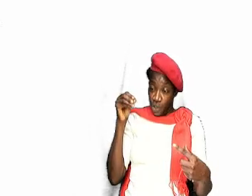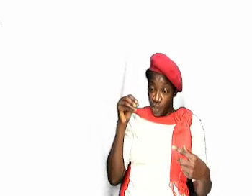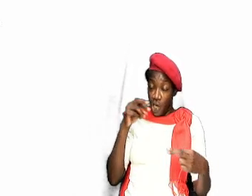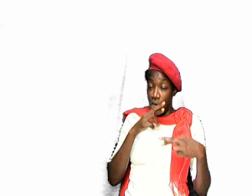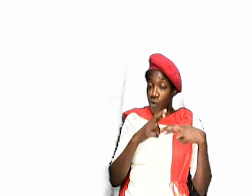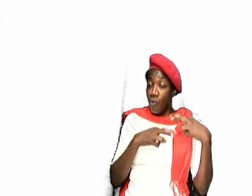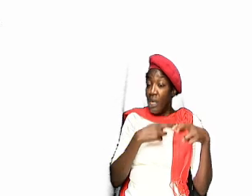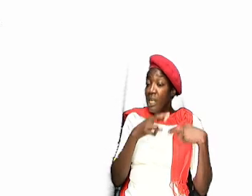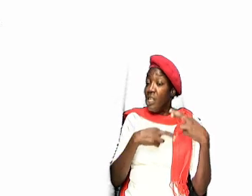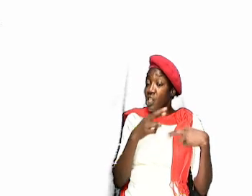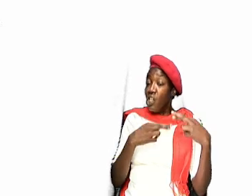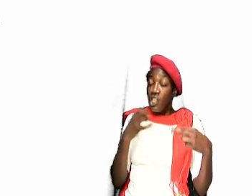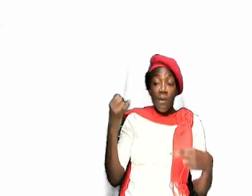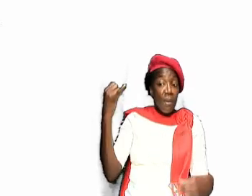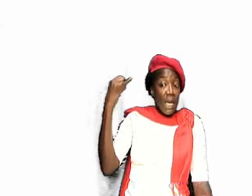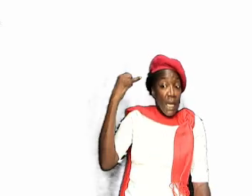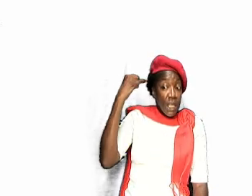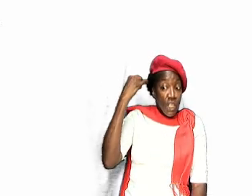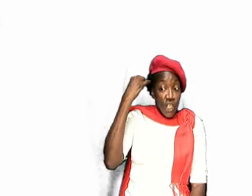Jonathan